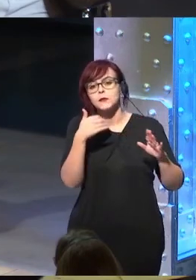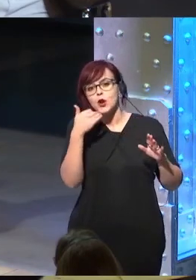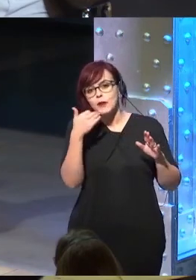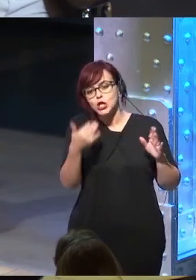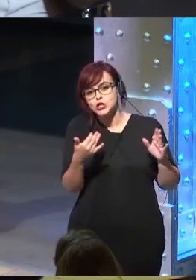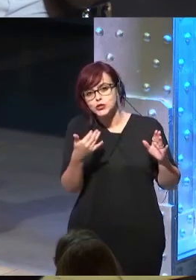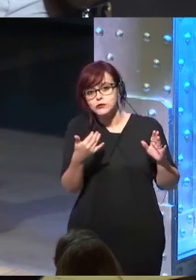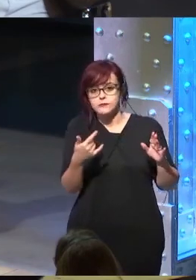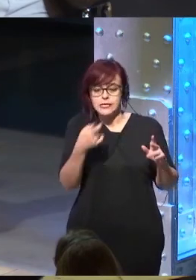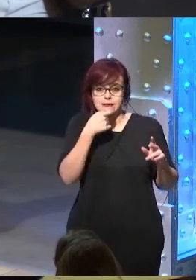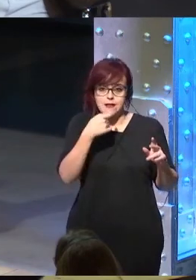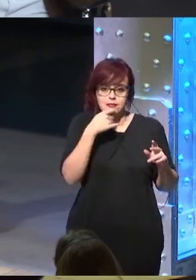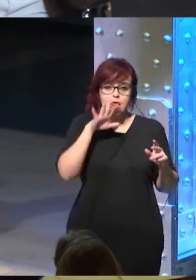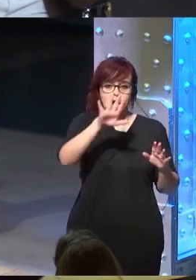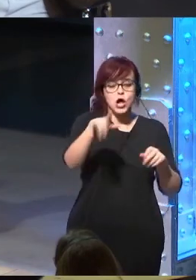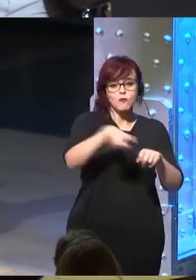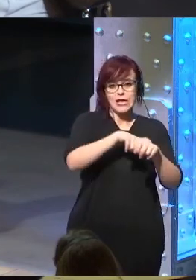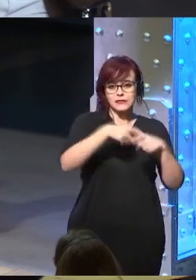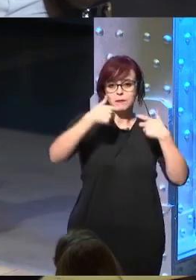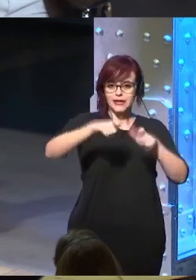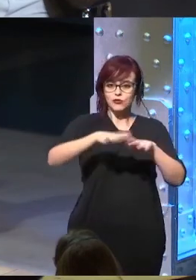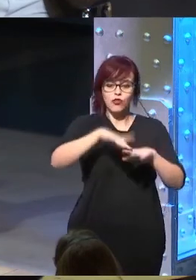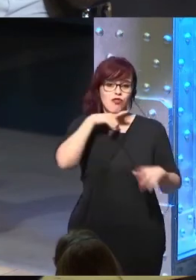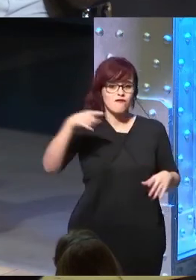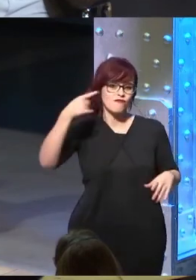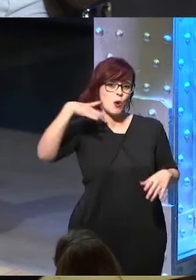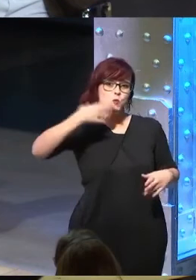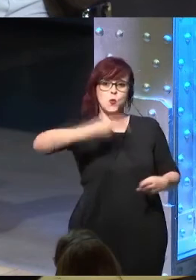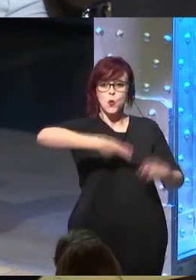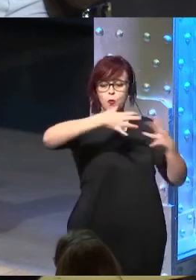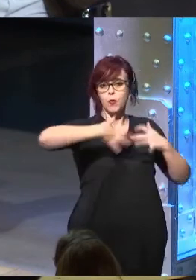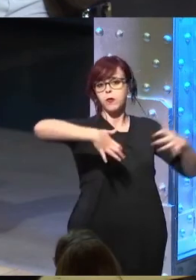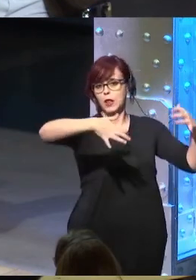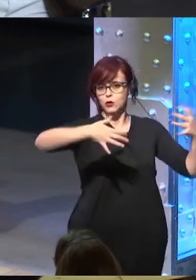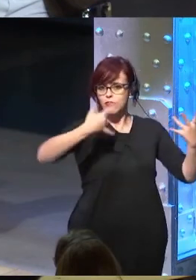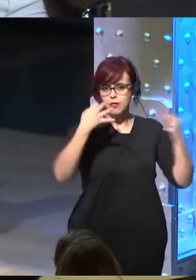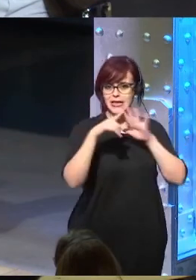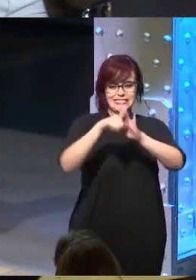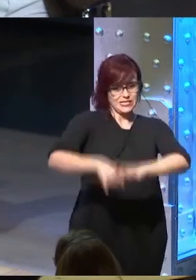celebrity aspects of power. You see, I think that's where radio and television is interesting,